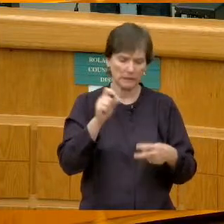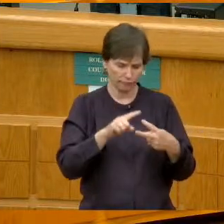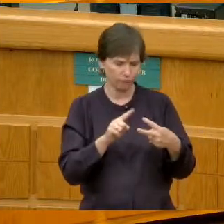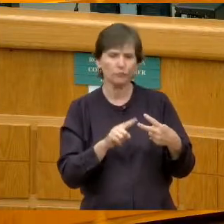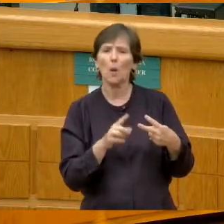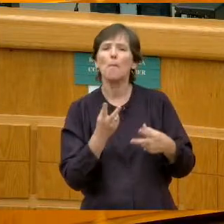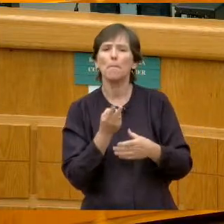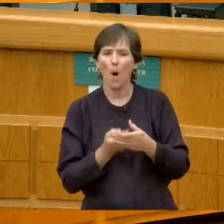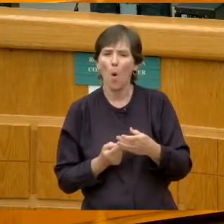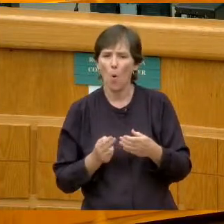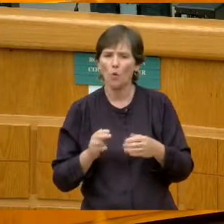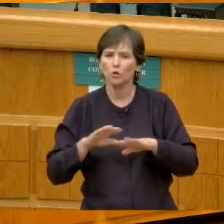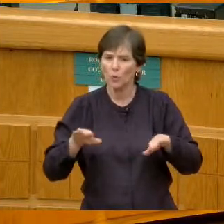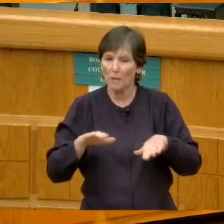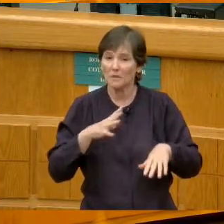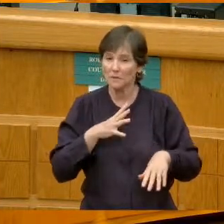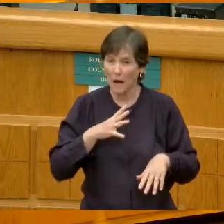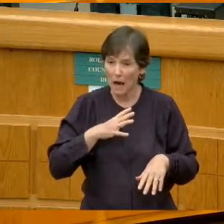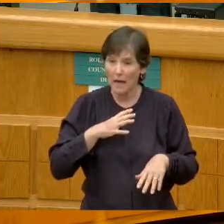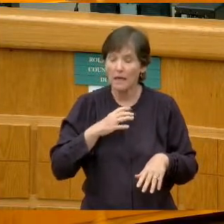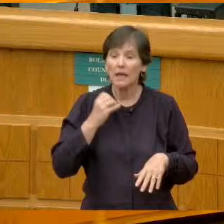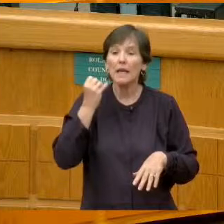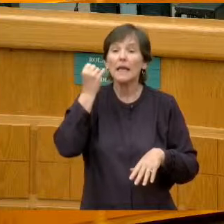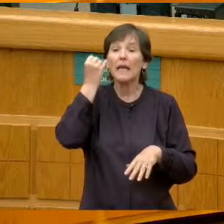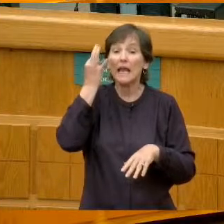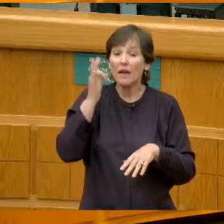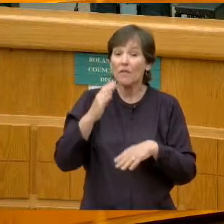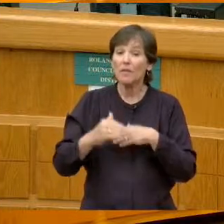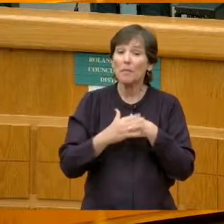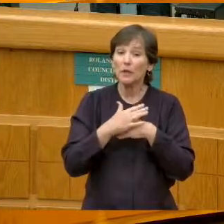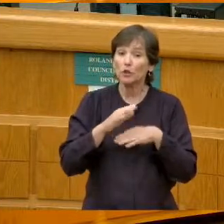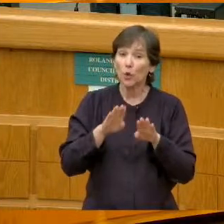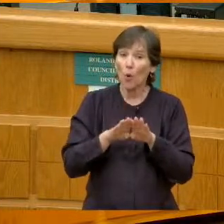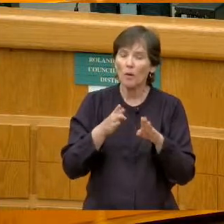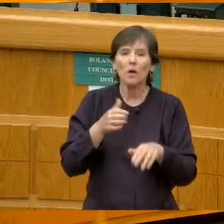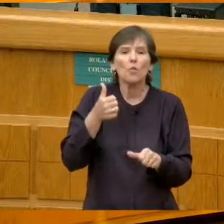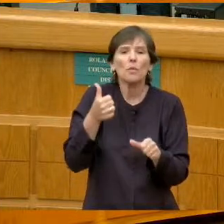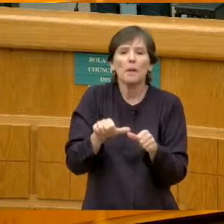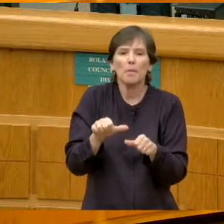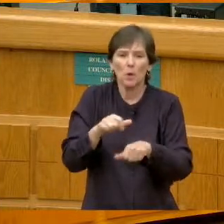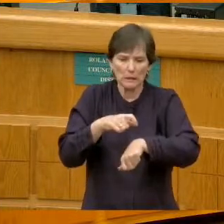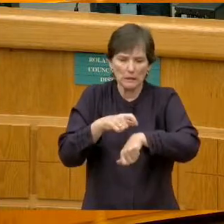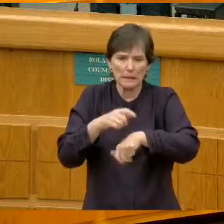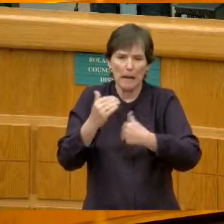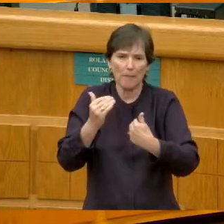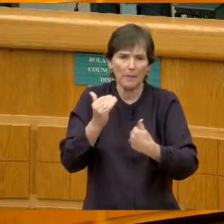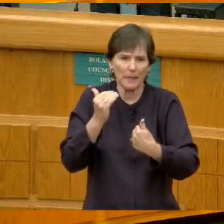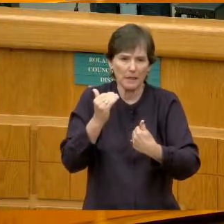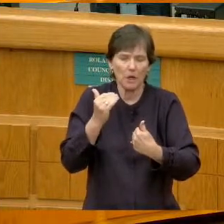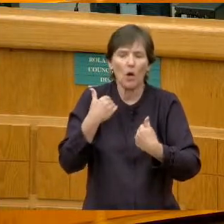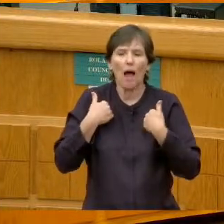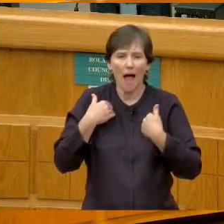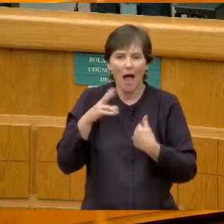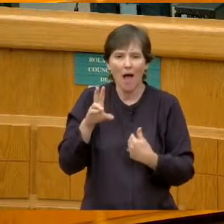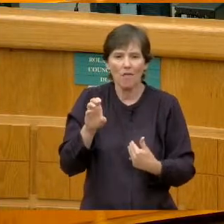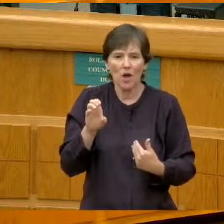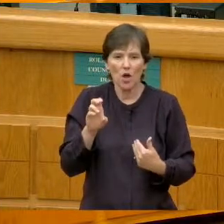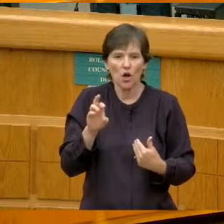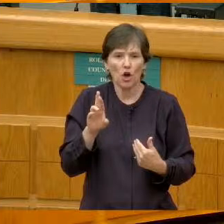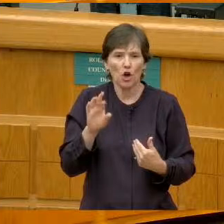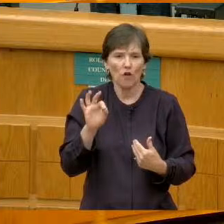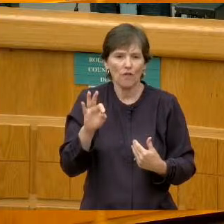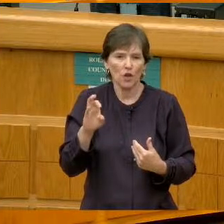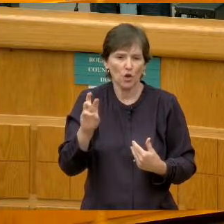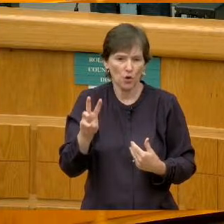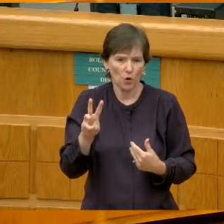swim as long as the beach is open. Remember, there is a curfew in both beaches. So swimming is allowed in both